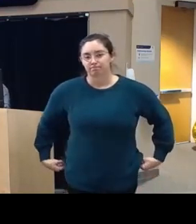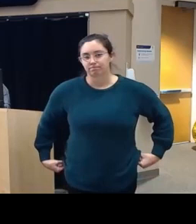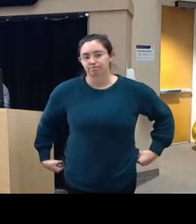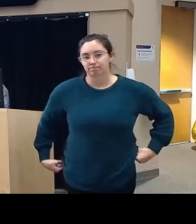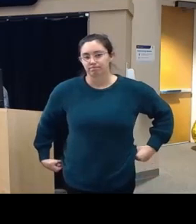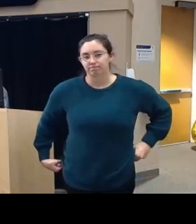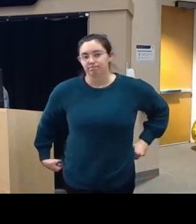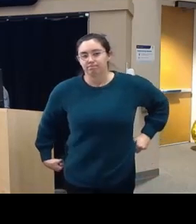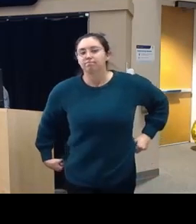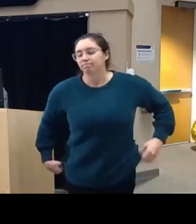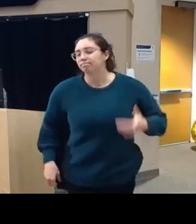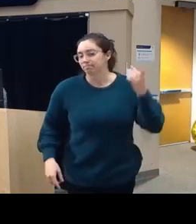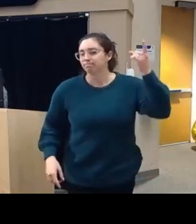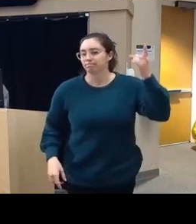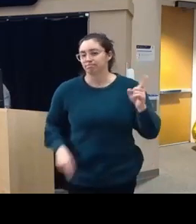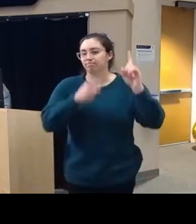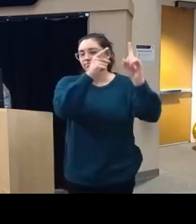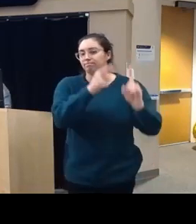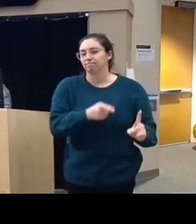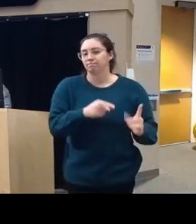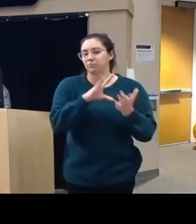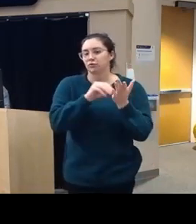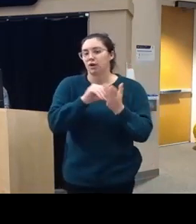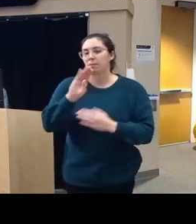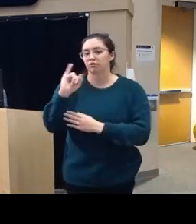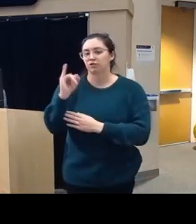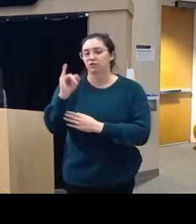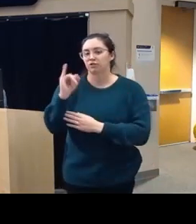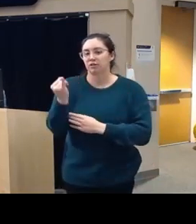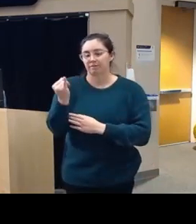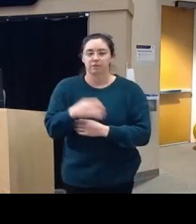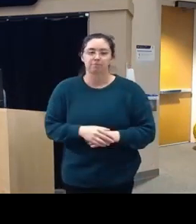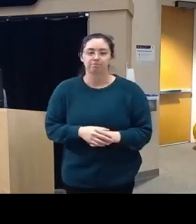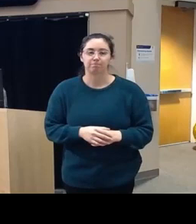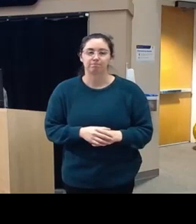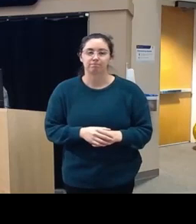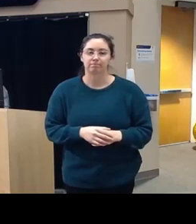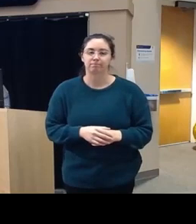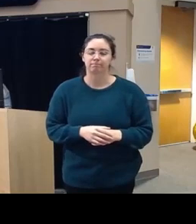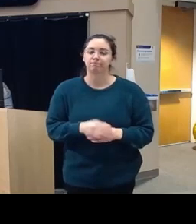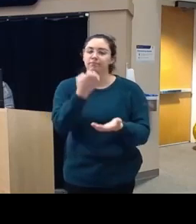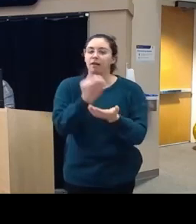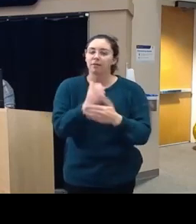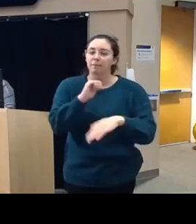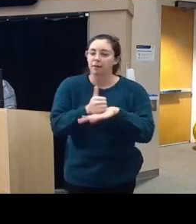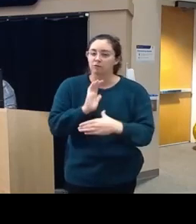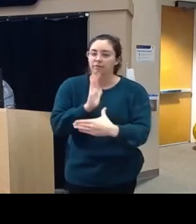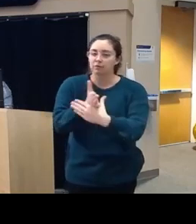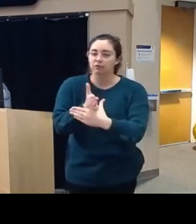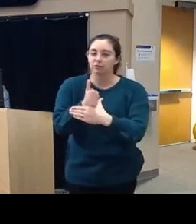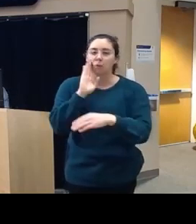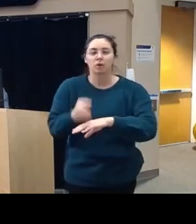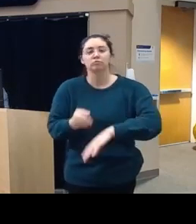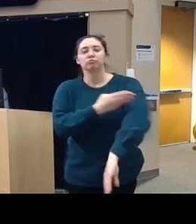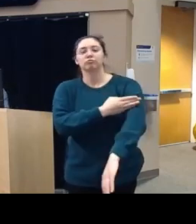Okay, I don't know if I read this. So basically, the learning objectives, we're going to learn about evidence-based interventions that